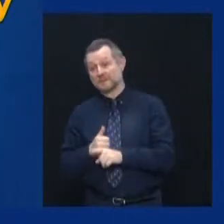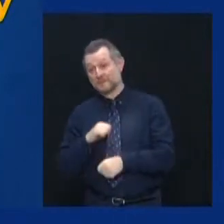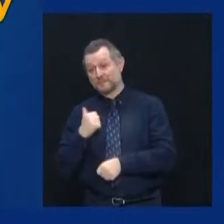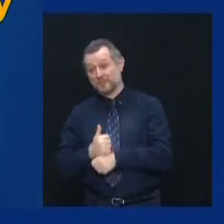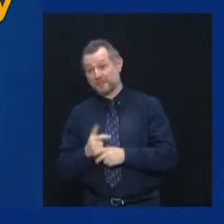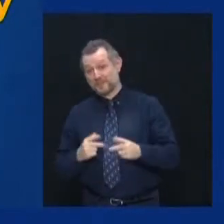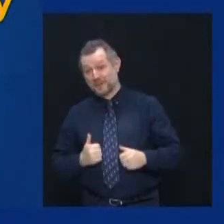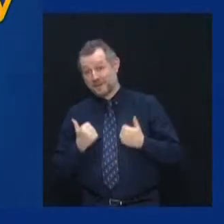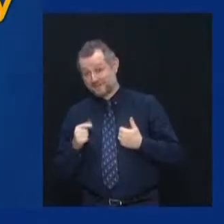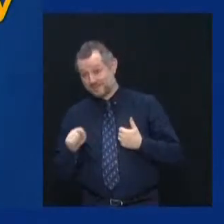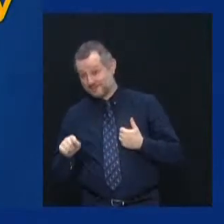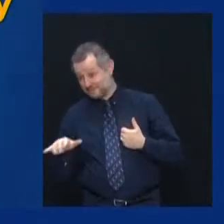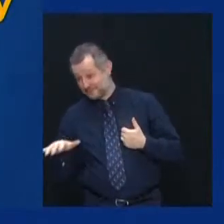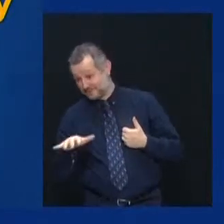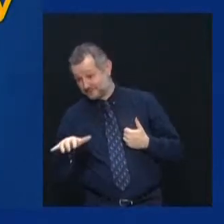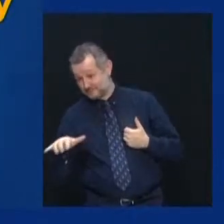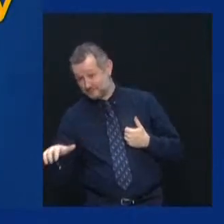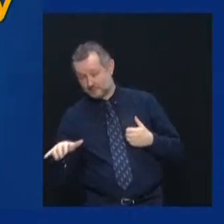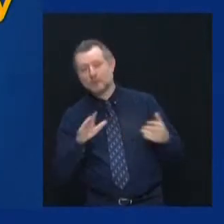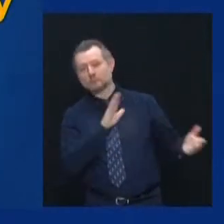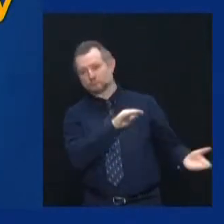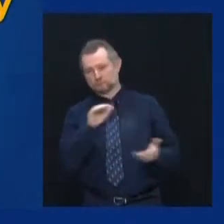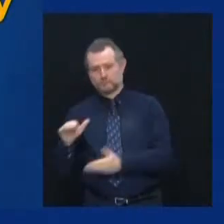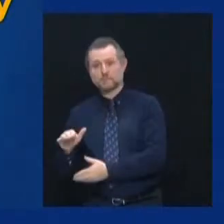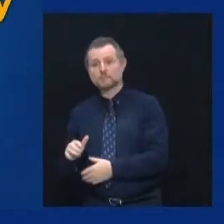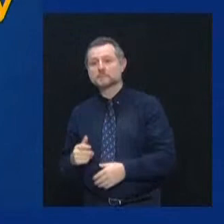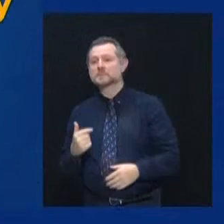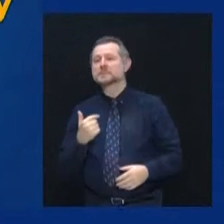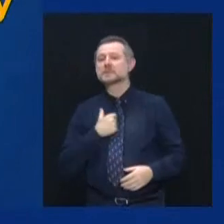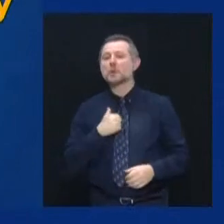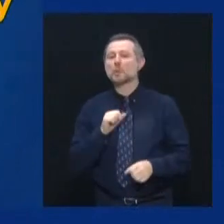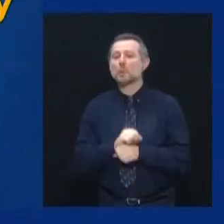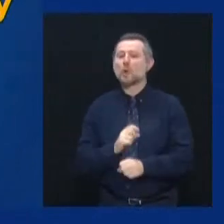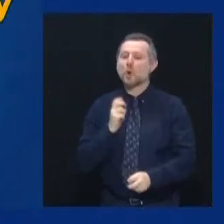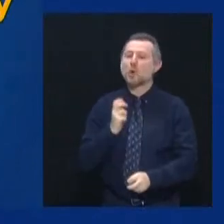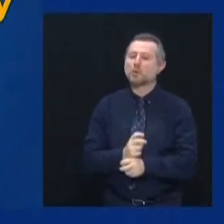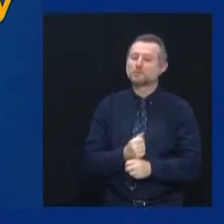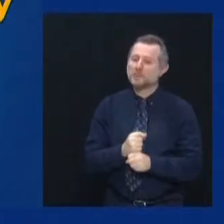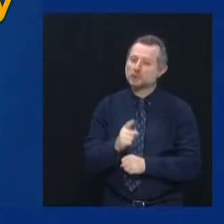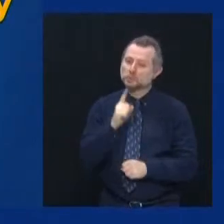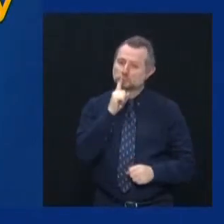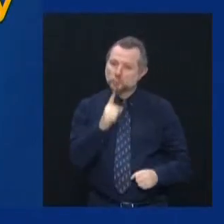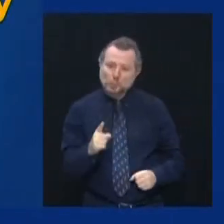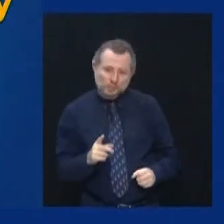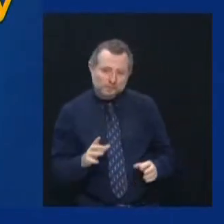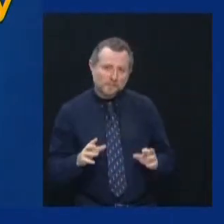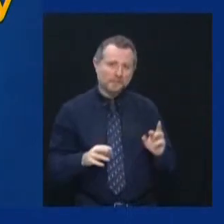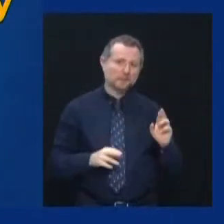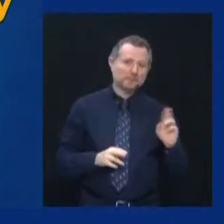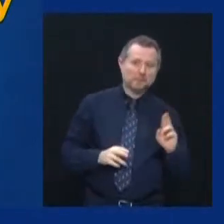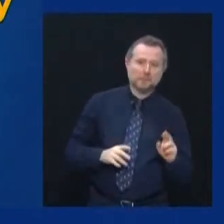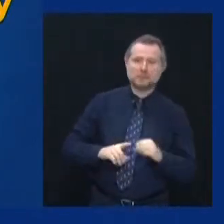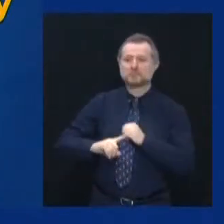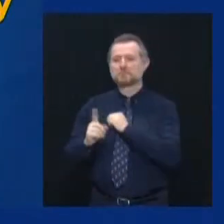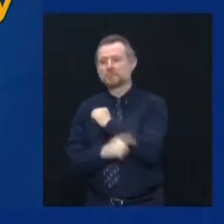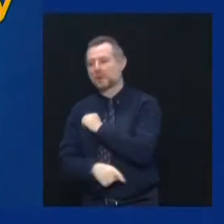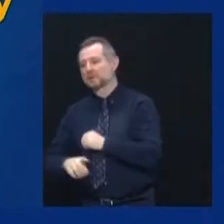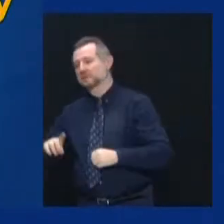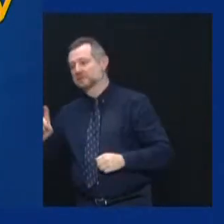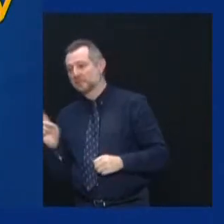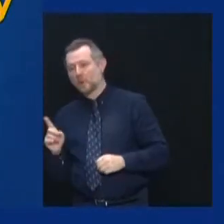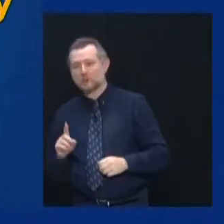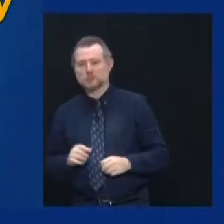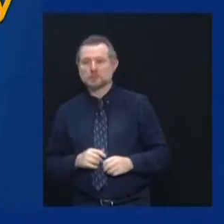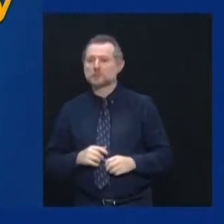of the nation. I worked very hard to make sure there was no politics in the distribution. Federal government doesn't